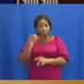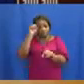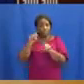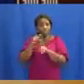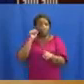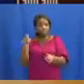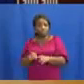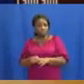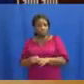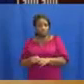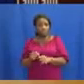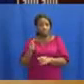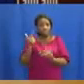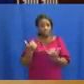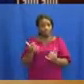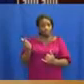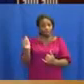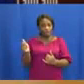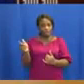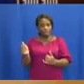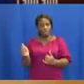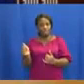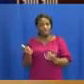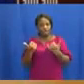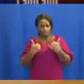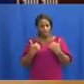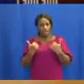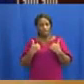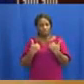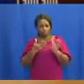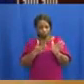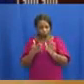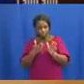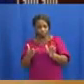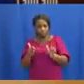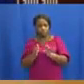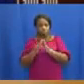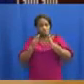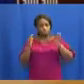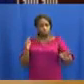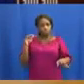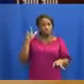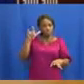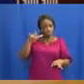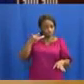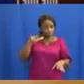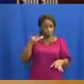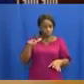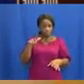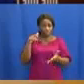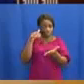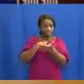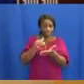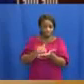Anyemime, wɔtɔ gbagya no, yi ha wɔgbɛ ni wɔgbele Kotoka International Airport